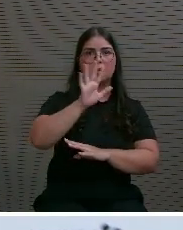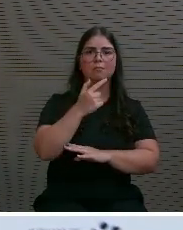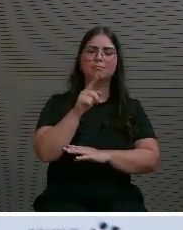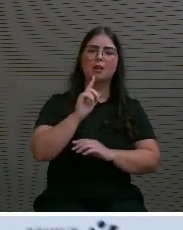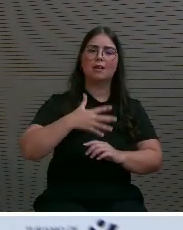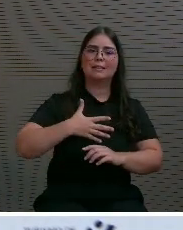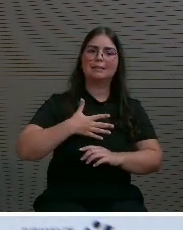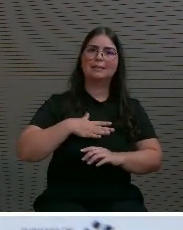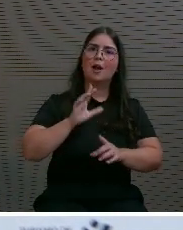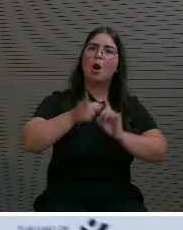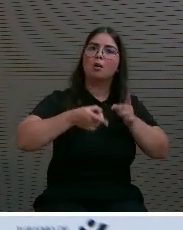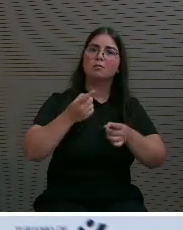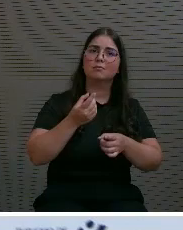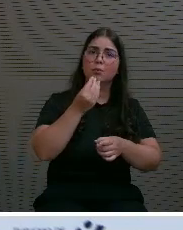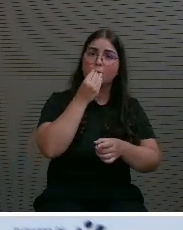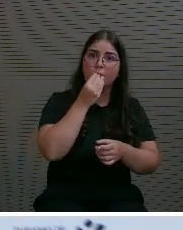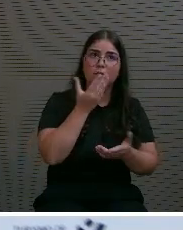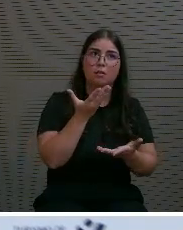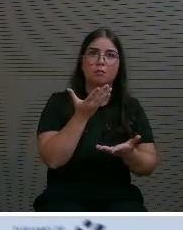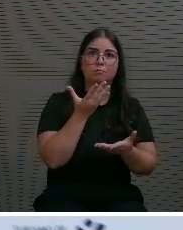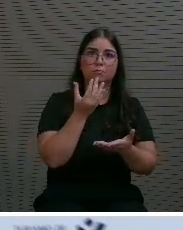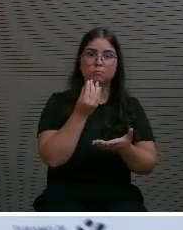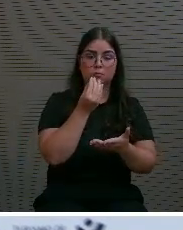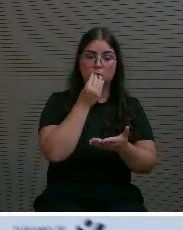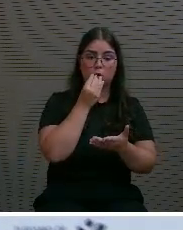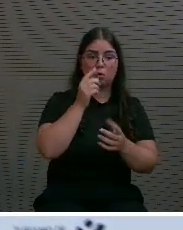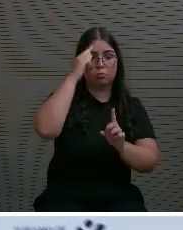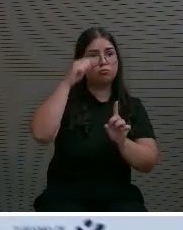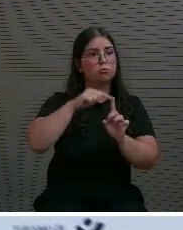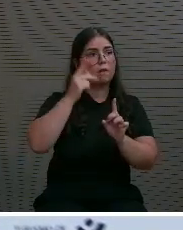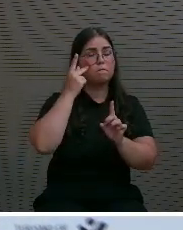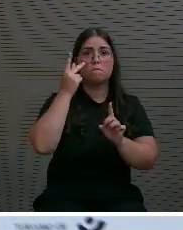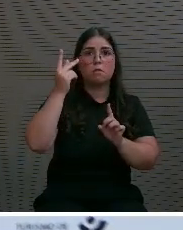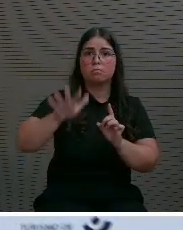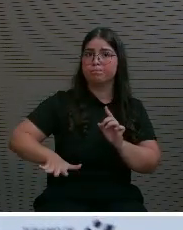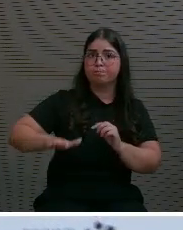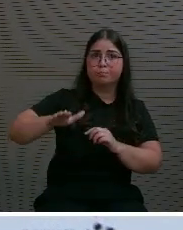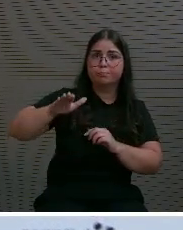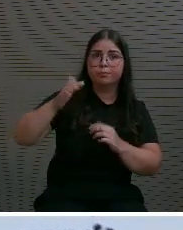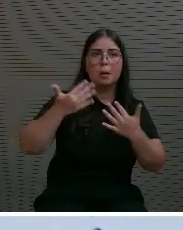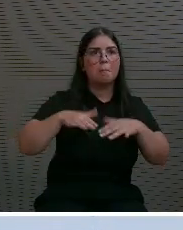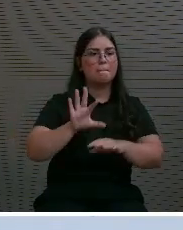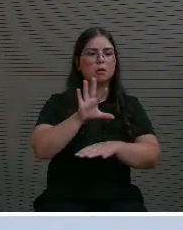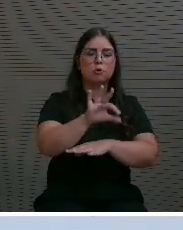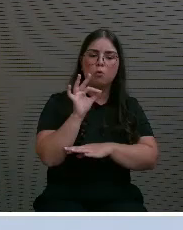a food that will keep him alive. He doesn't have that choice.